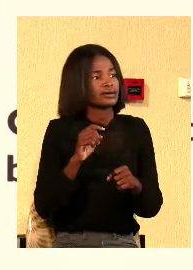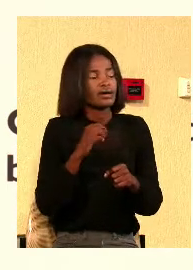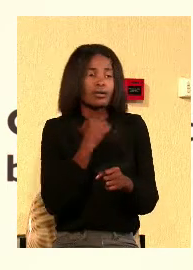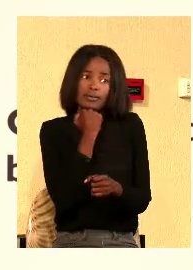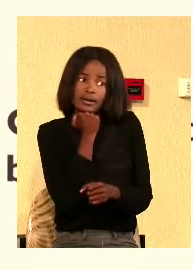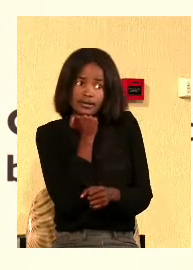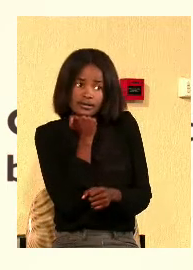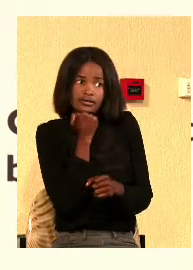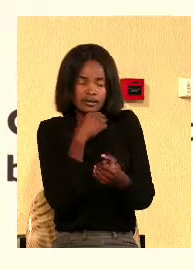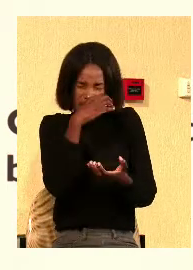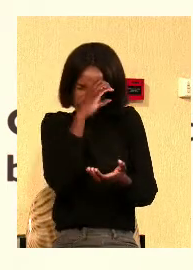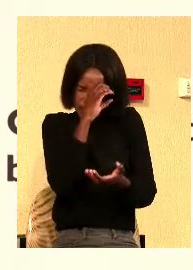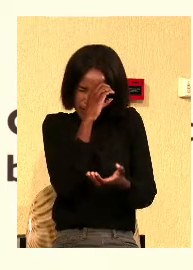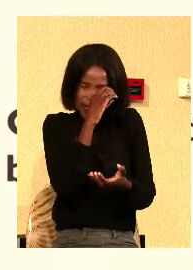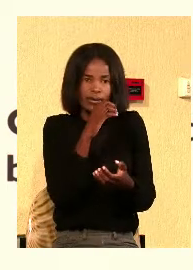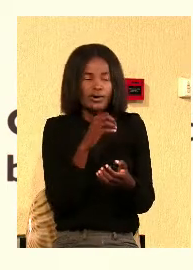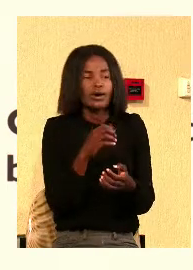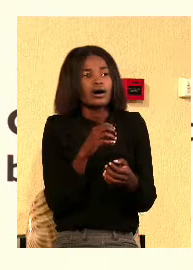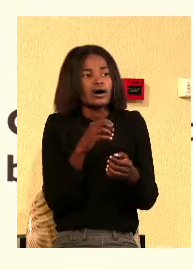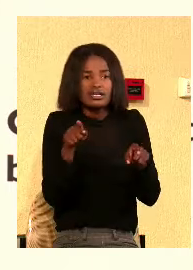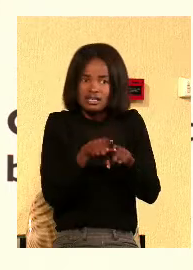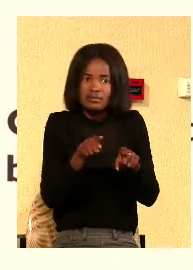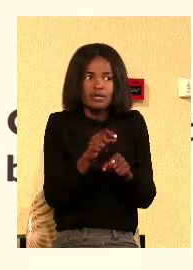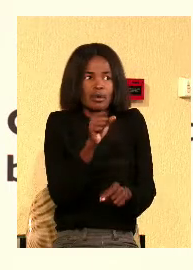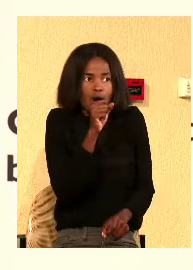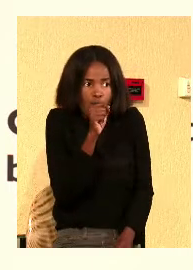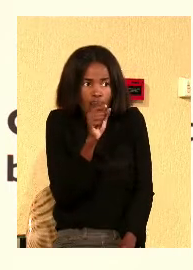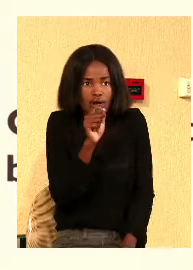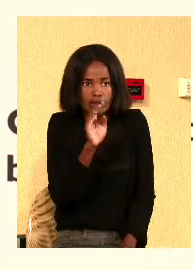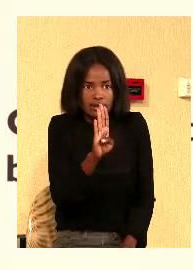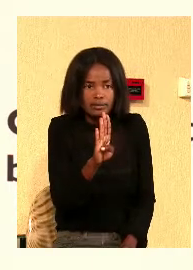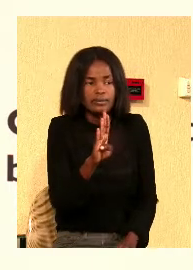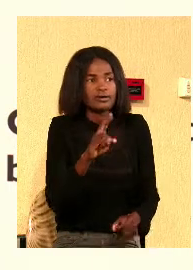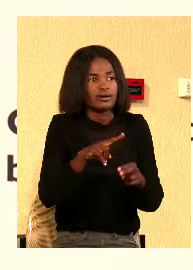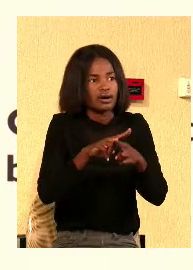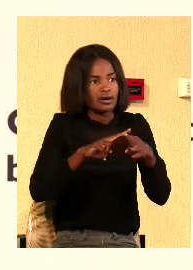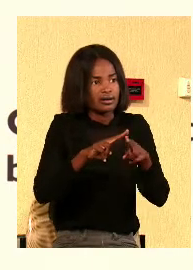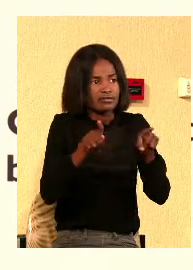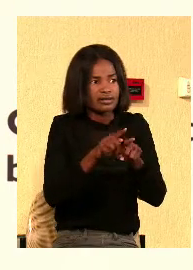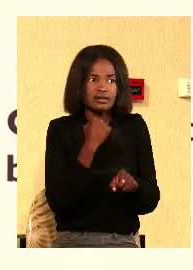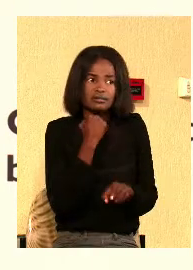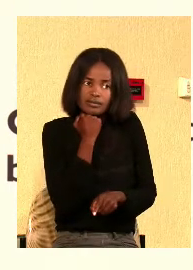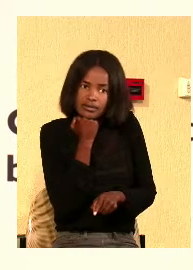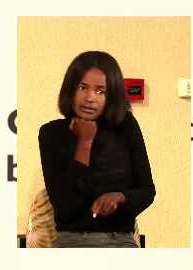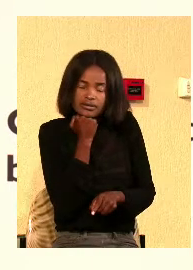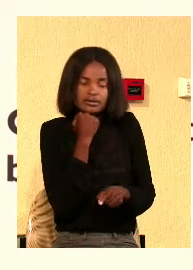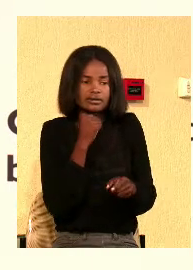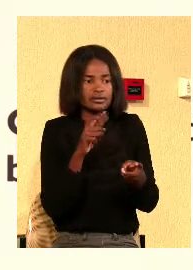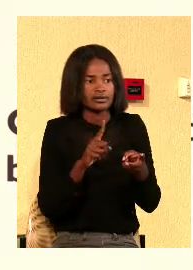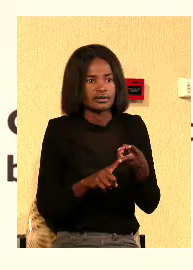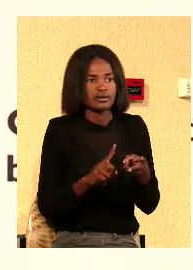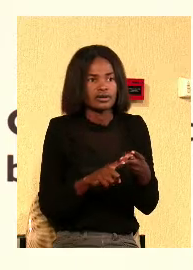we are using them, for example, for TB testing. These are the gene experts. We have a gene expert in every